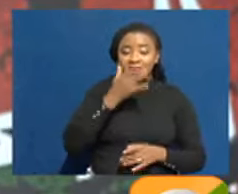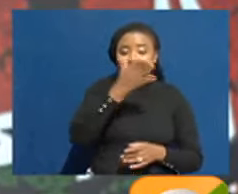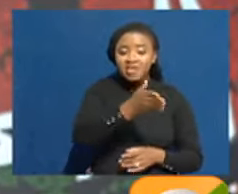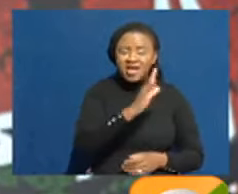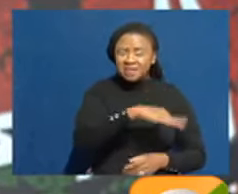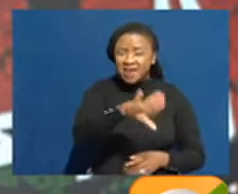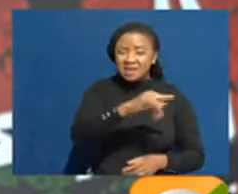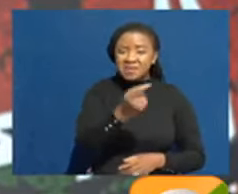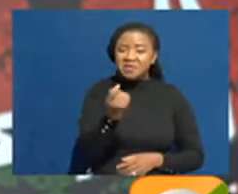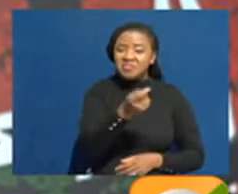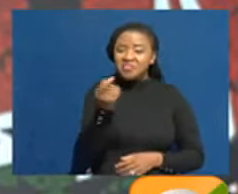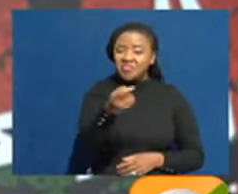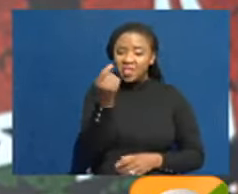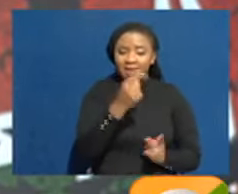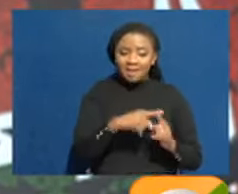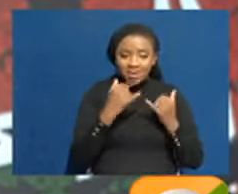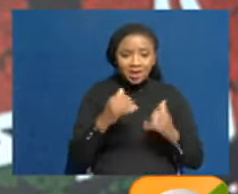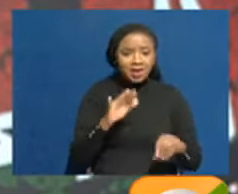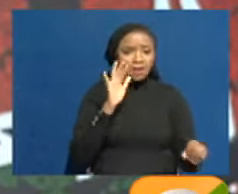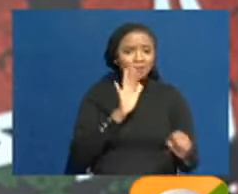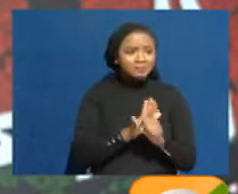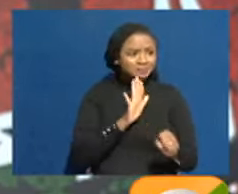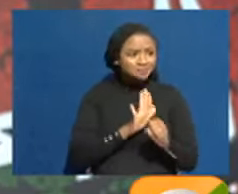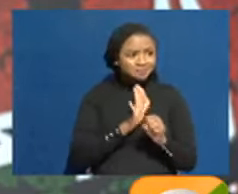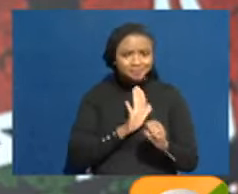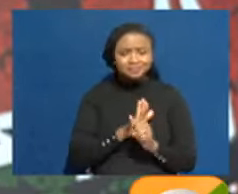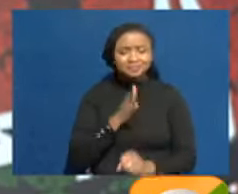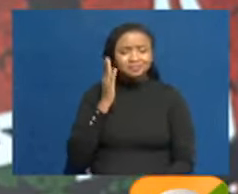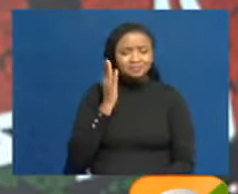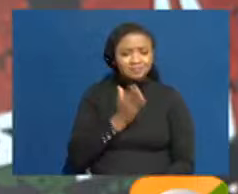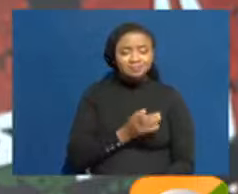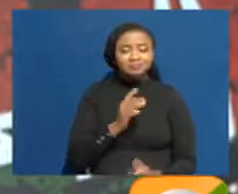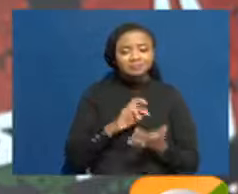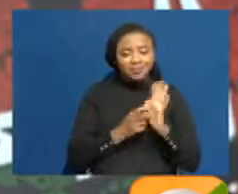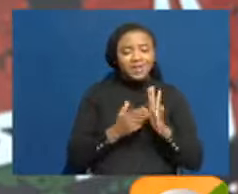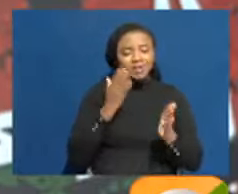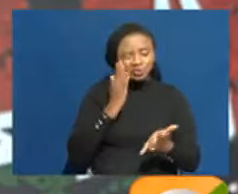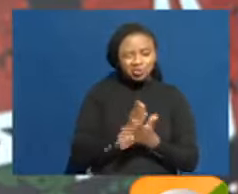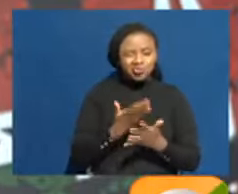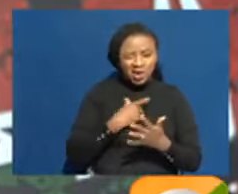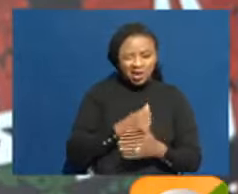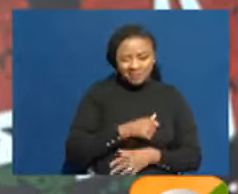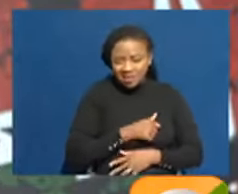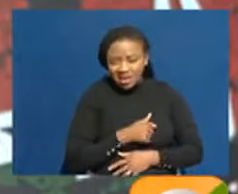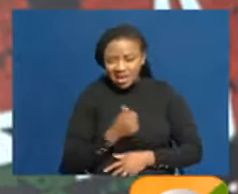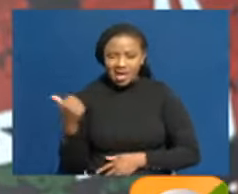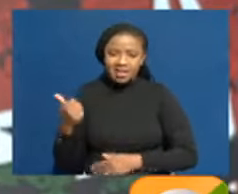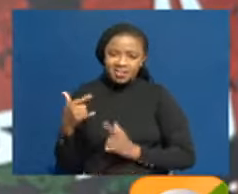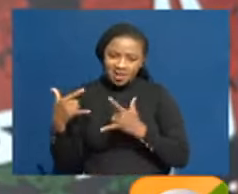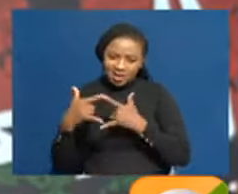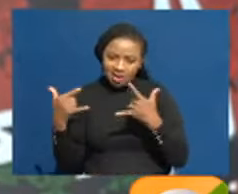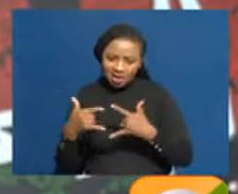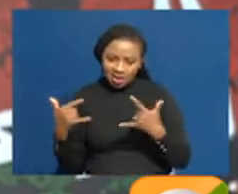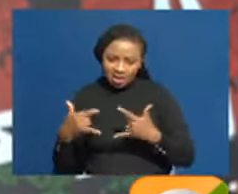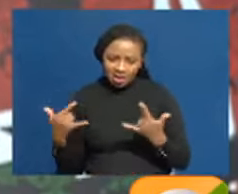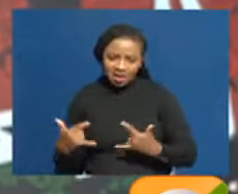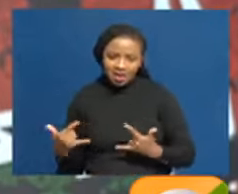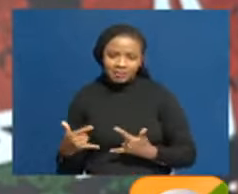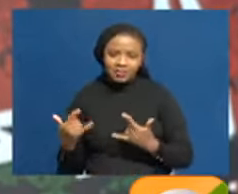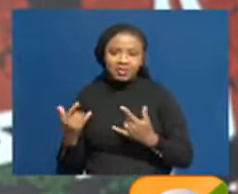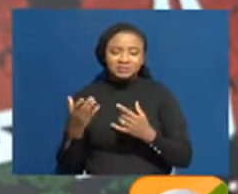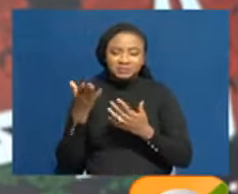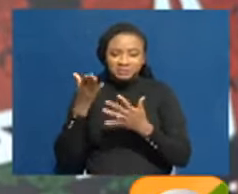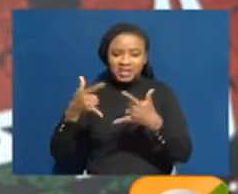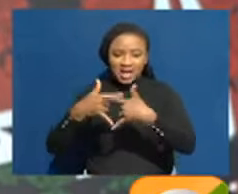have many new things. Of course, there are very many missed targets also, and as you said, we'll get back to those. But